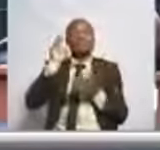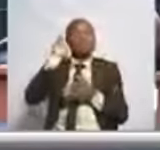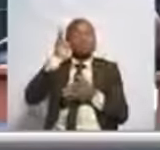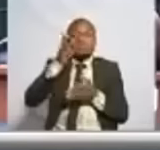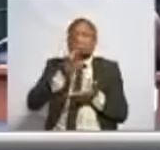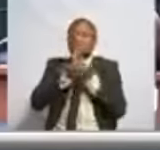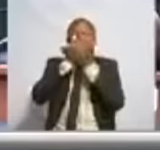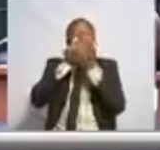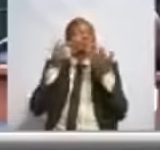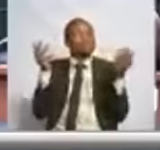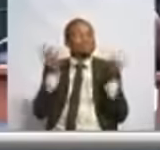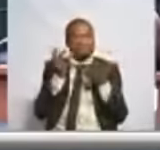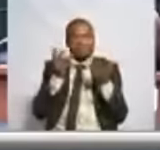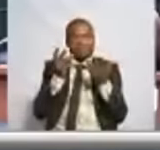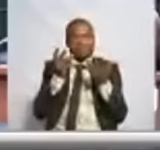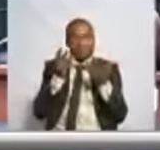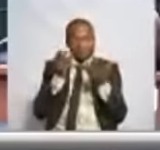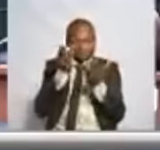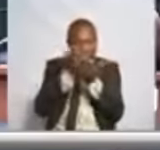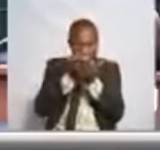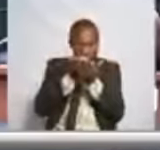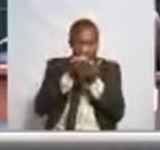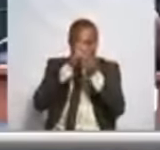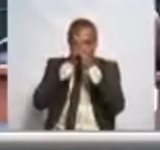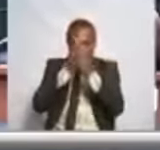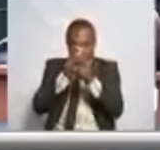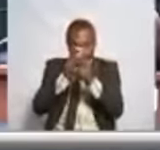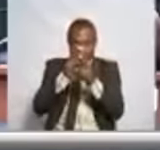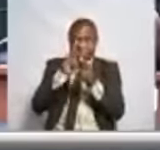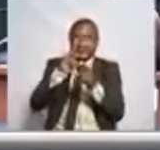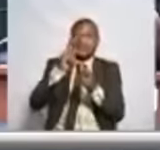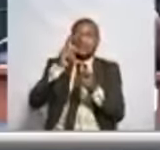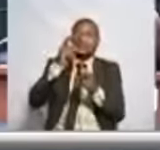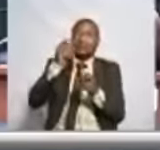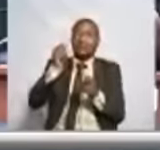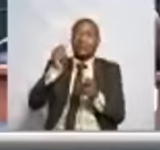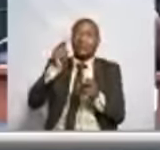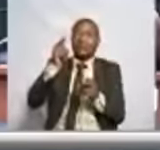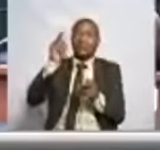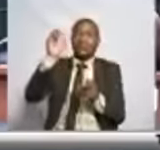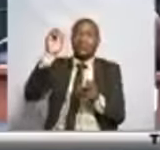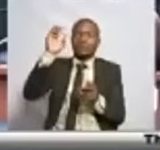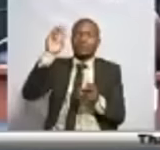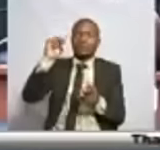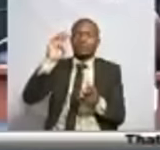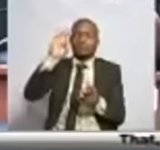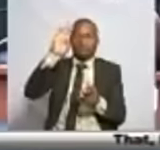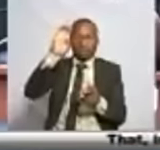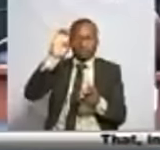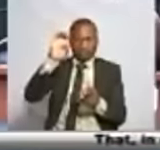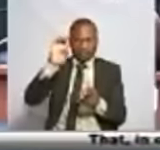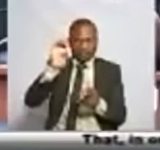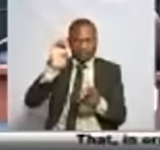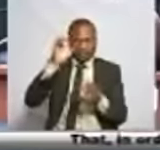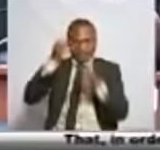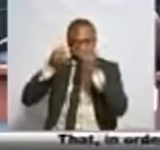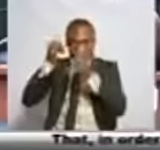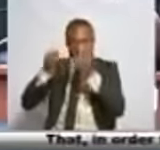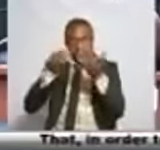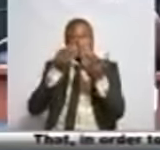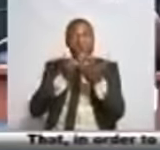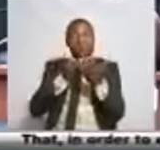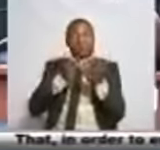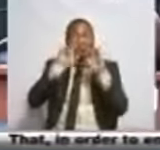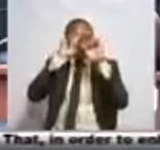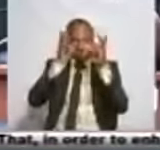to assist you at all. My plea to you, Honorable Kangombe, is as you wind this motion, Mr.